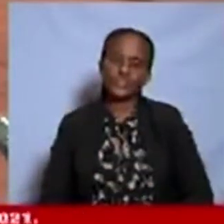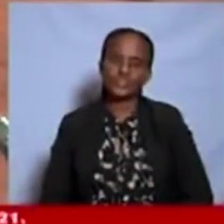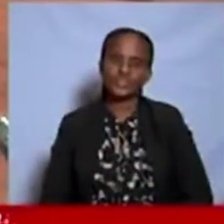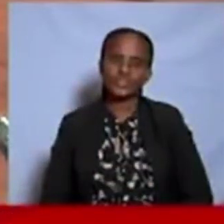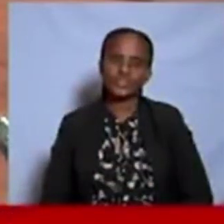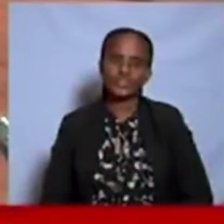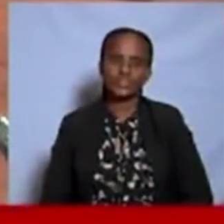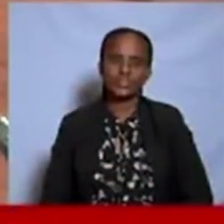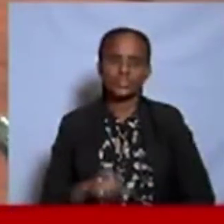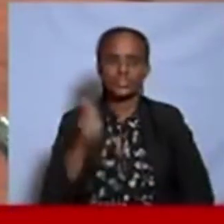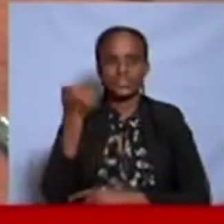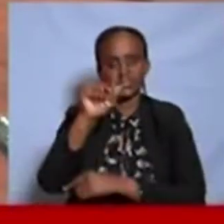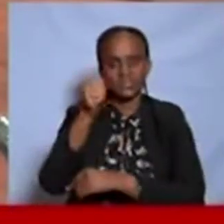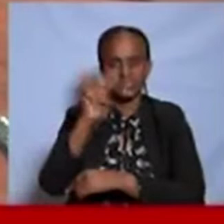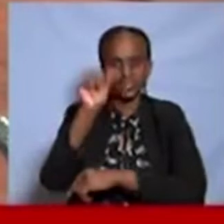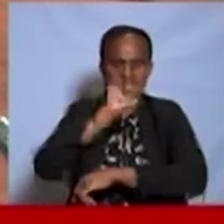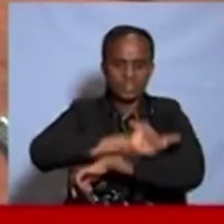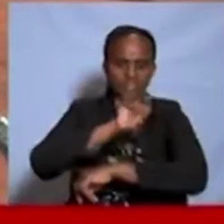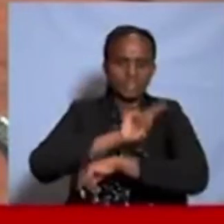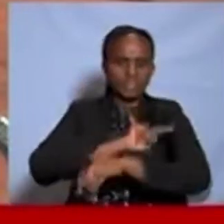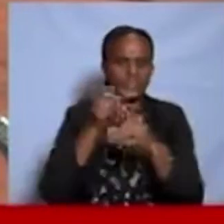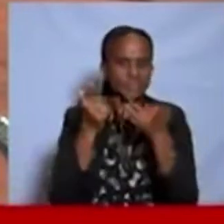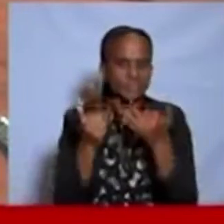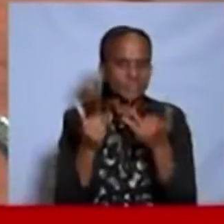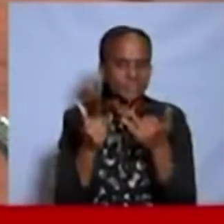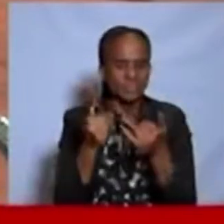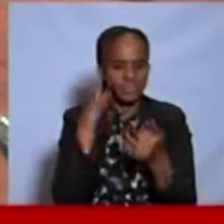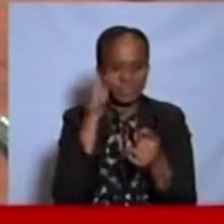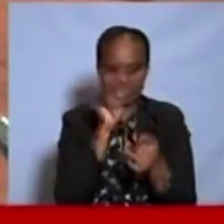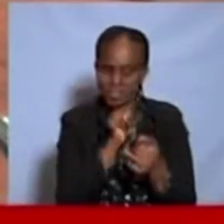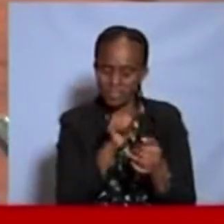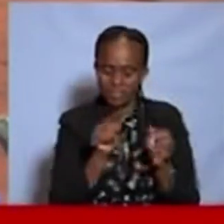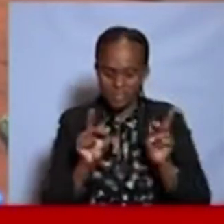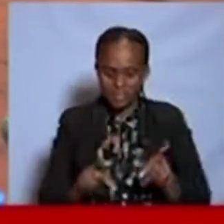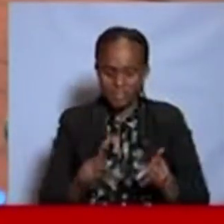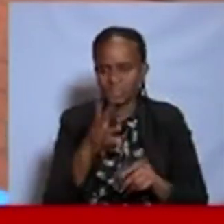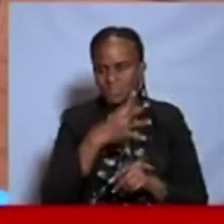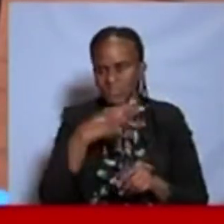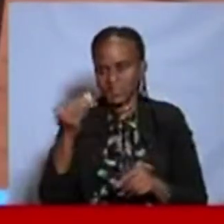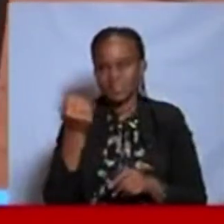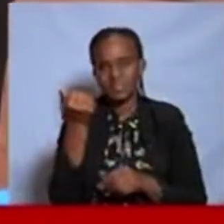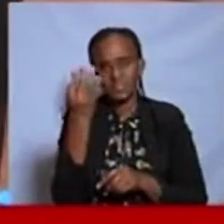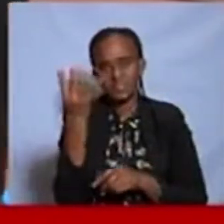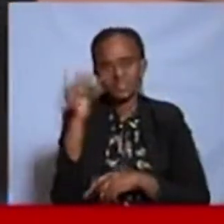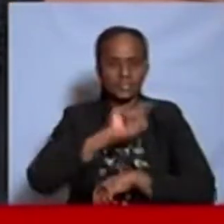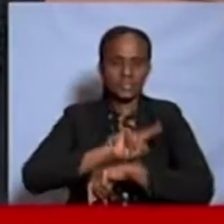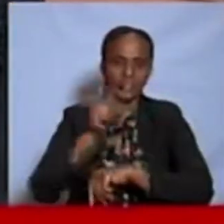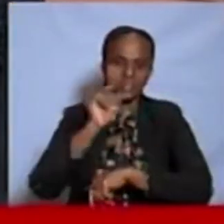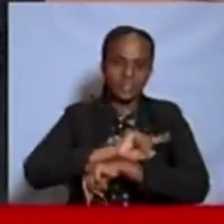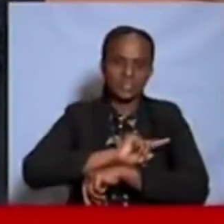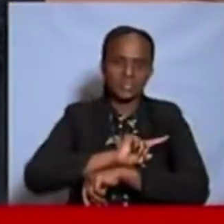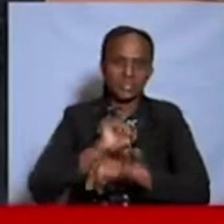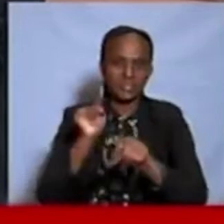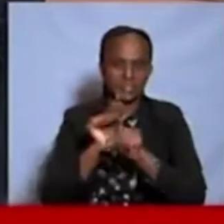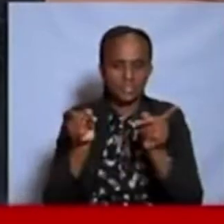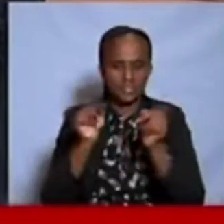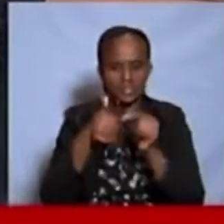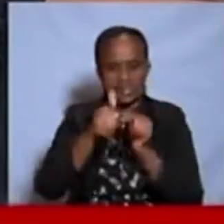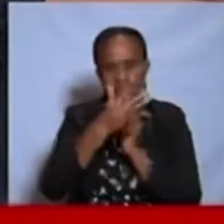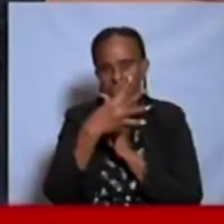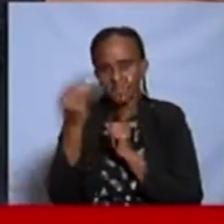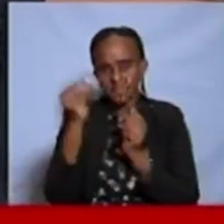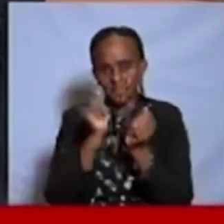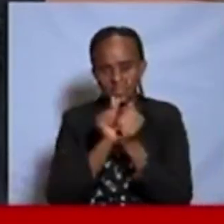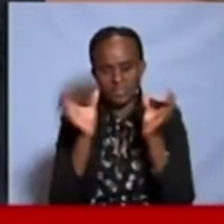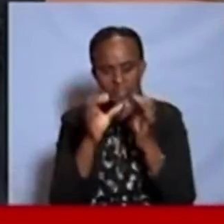It's 10 days. And now, for this one, you went for 14 days, and you went with the money,